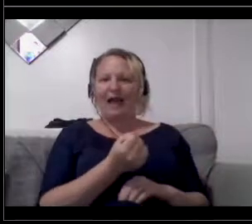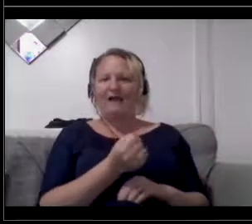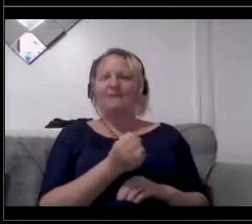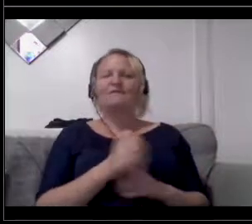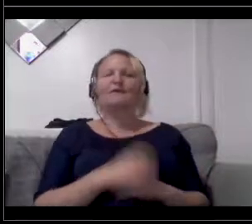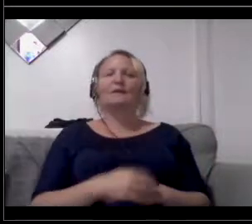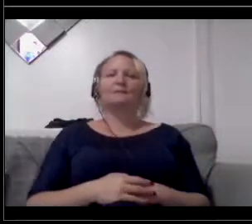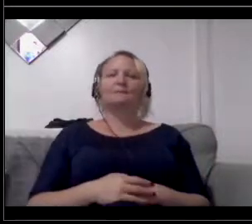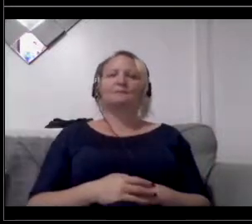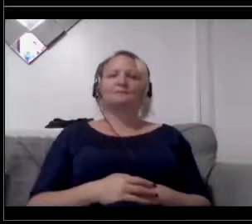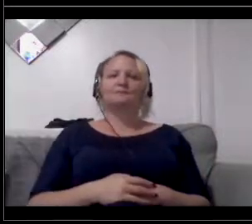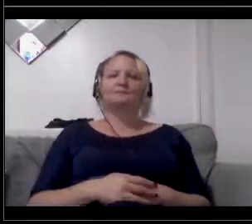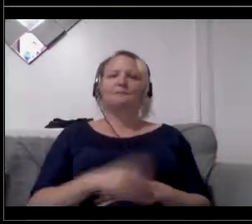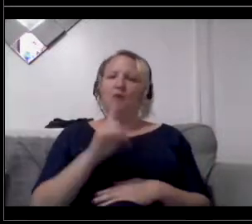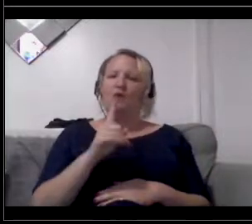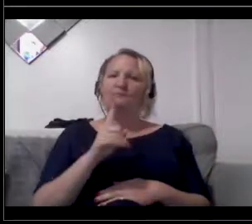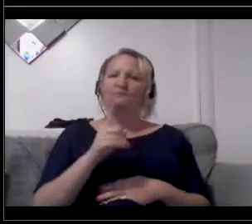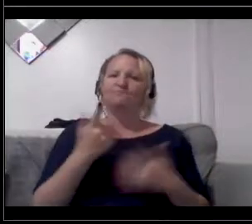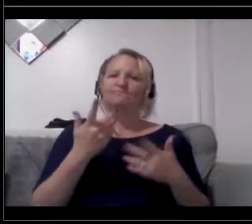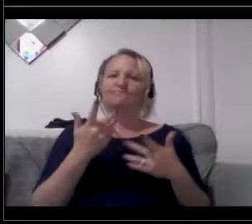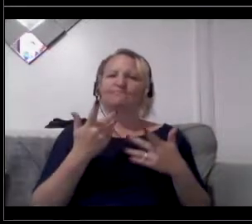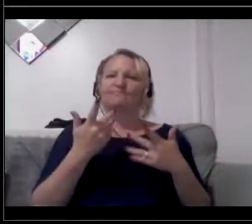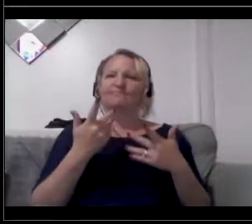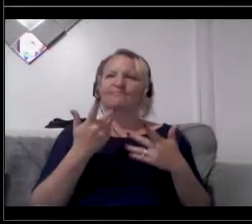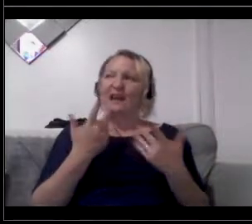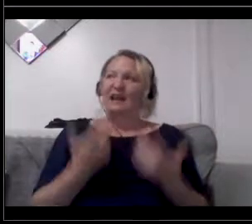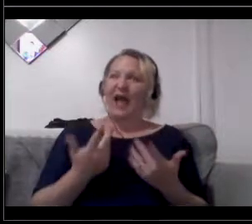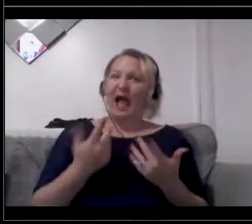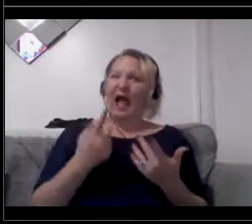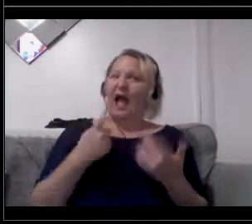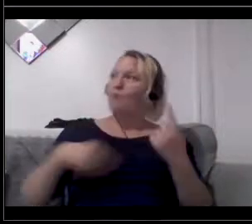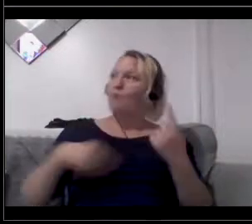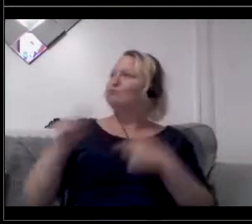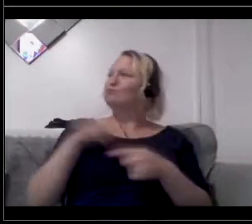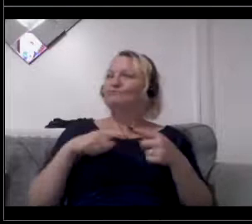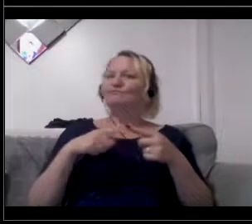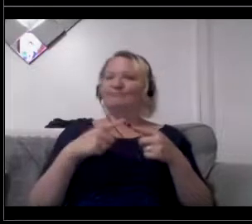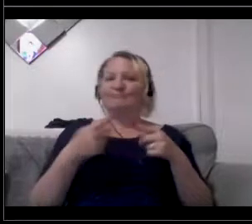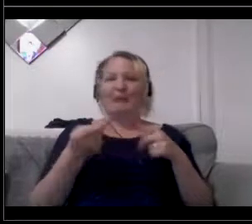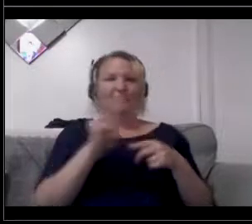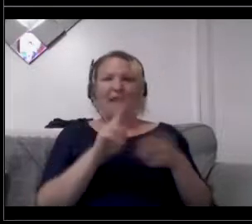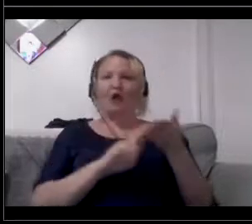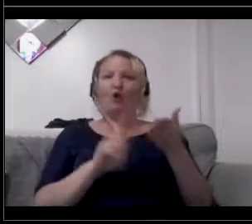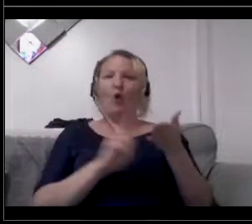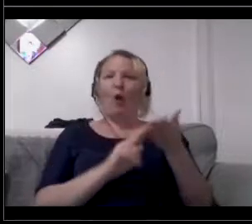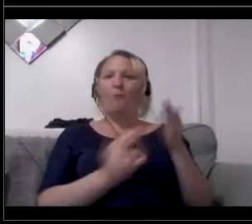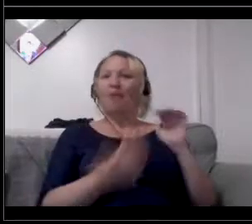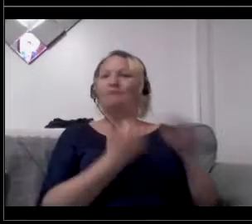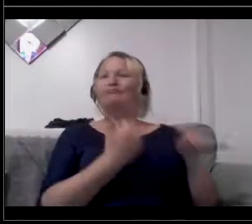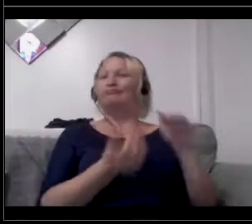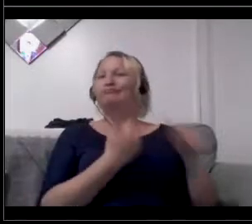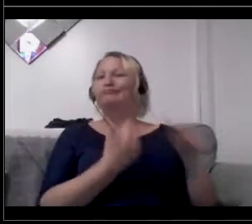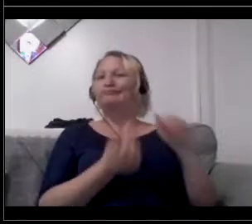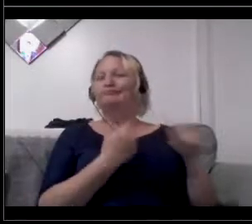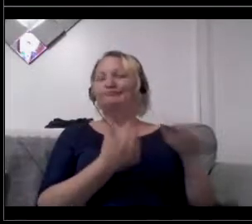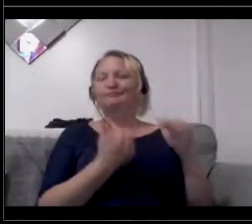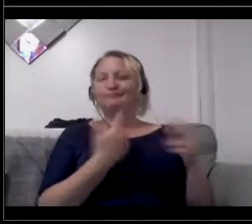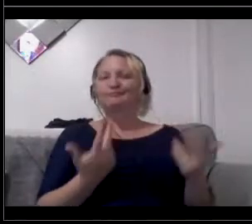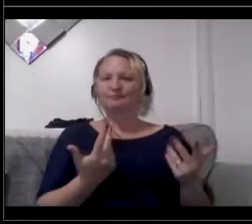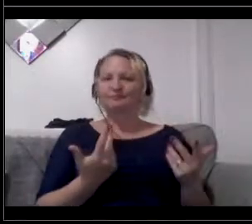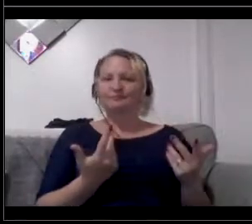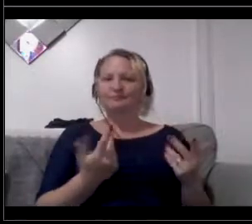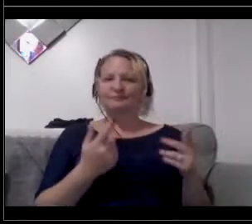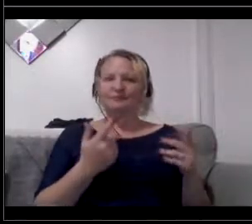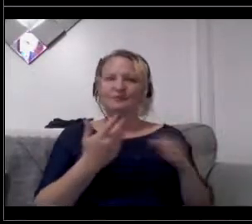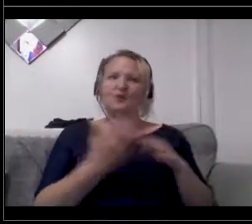traffic levels are now pretty much back to previous levels, pre-COVID levels, I should say. And